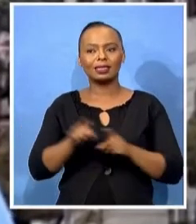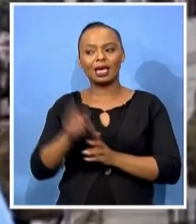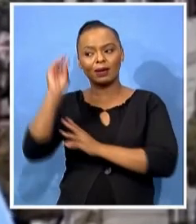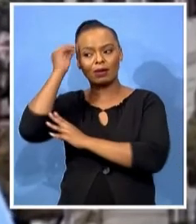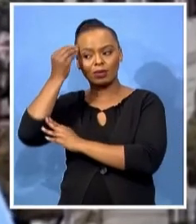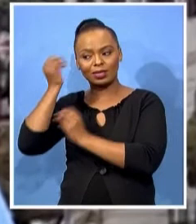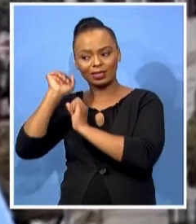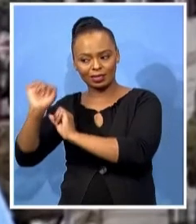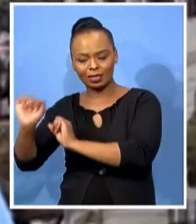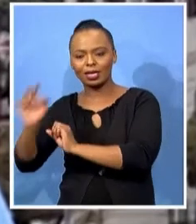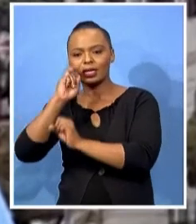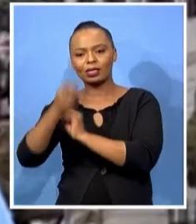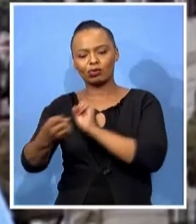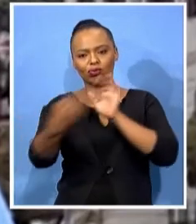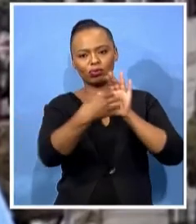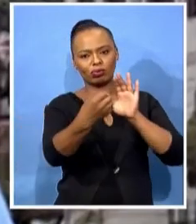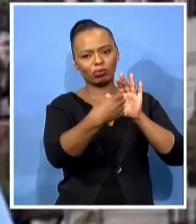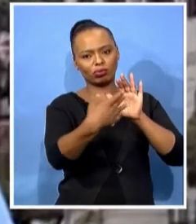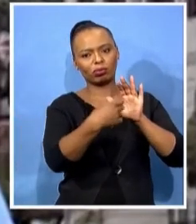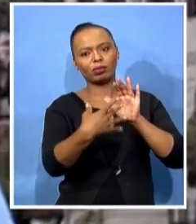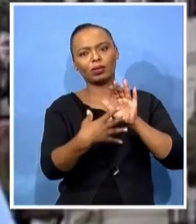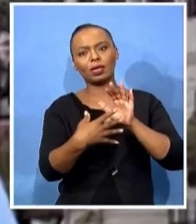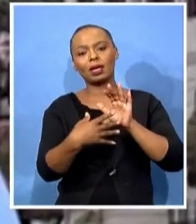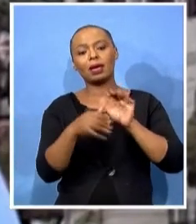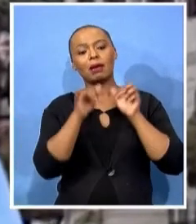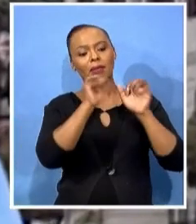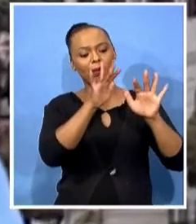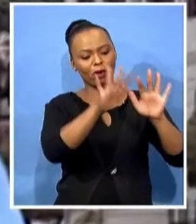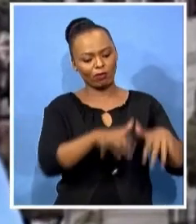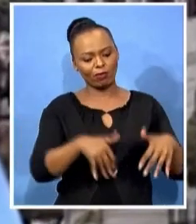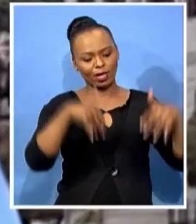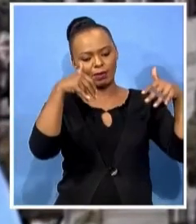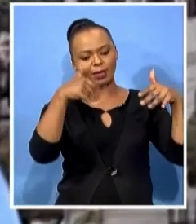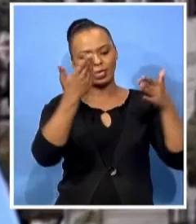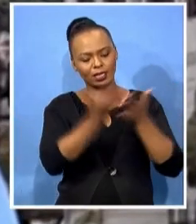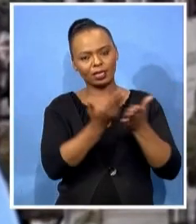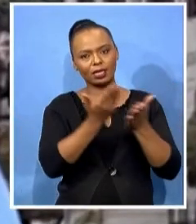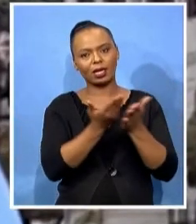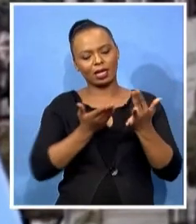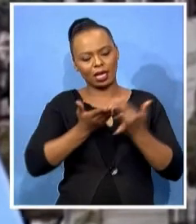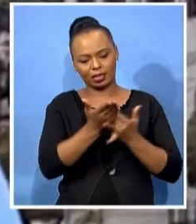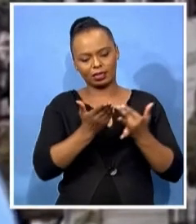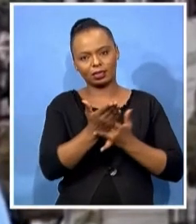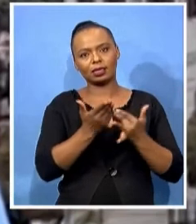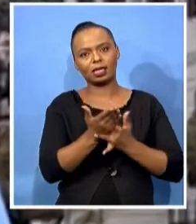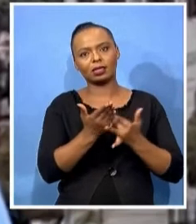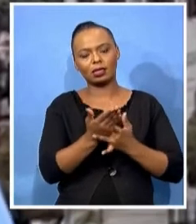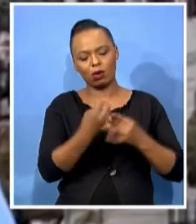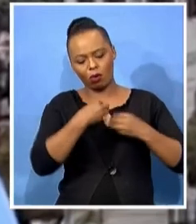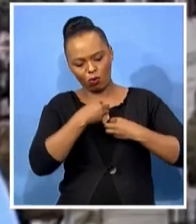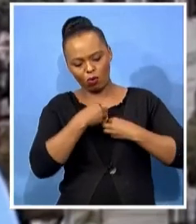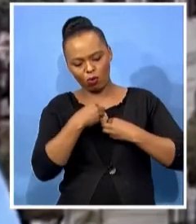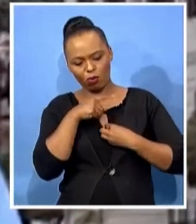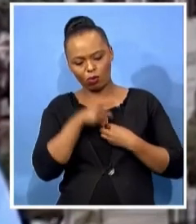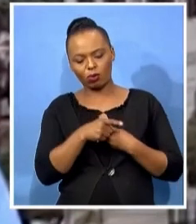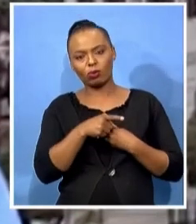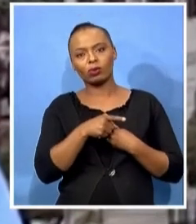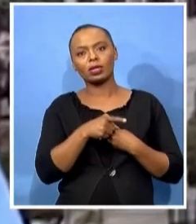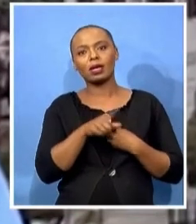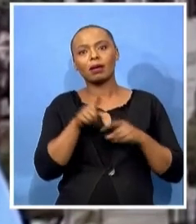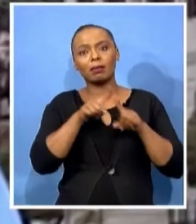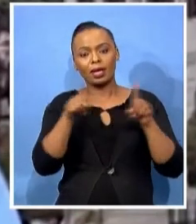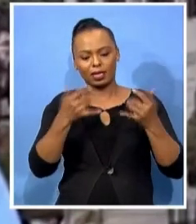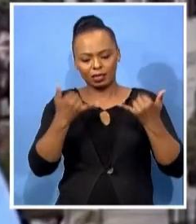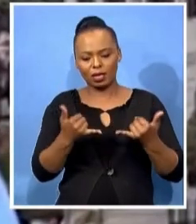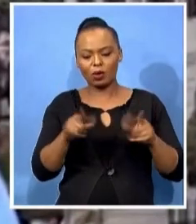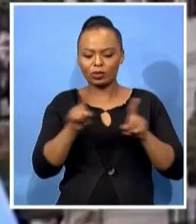members of parliament can effectively fulfill our oversight role, but at the moment we are in the dark regarding various aspects.